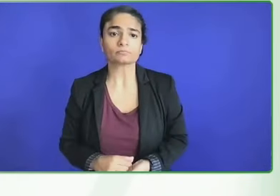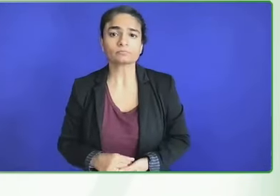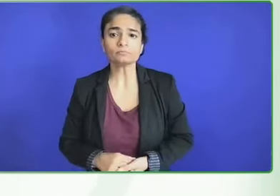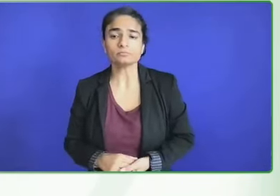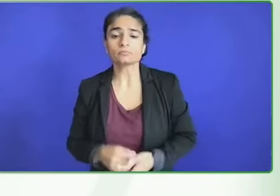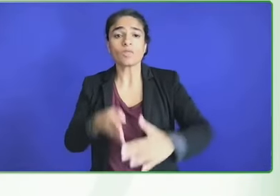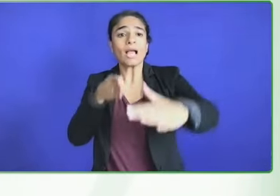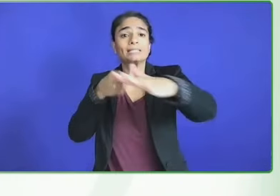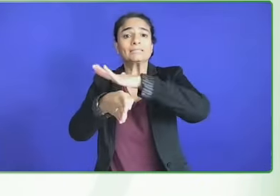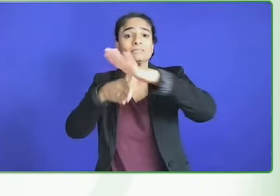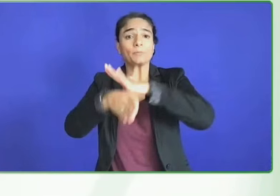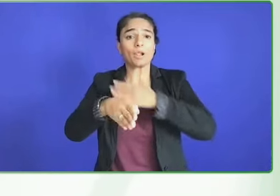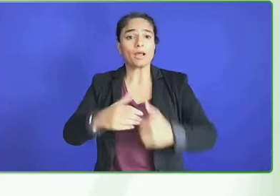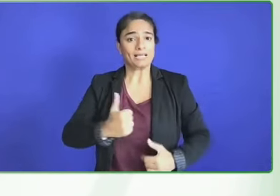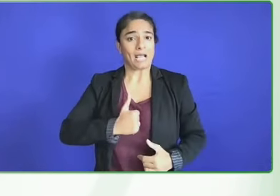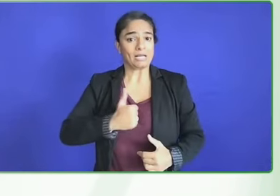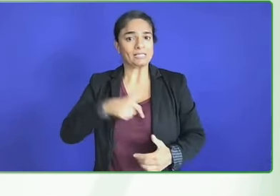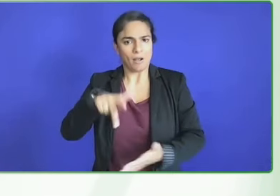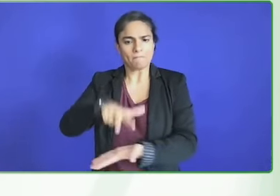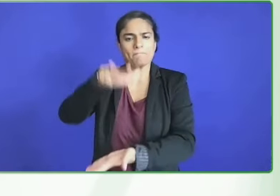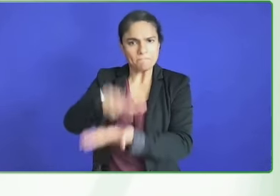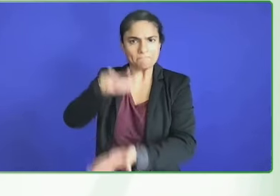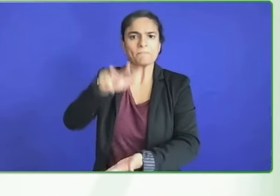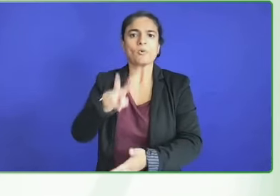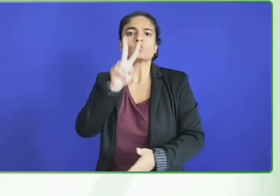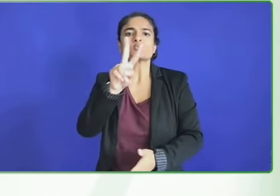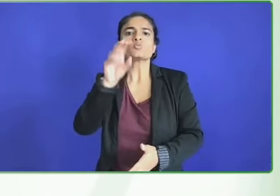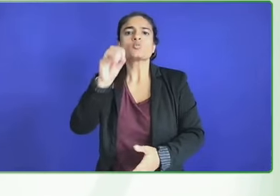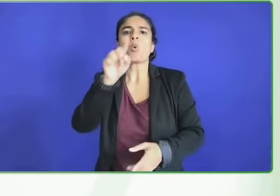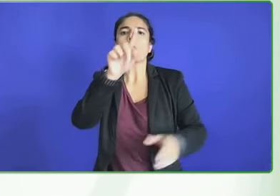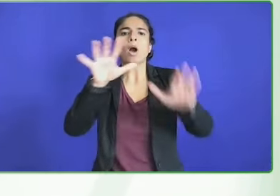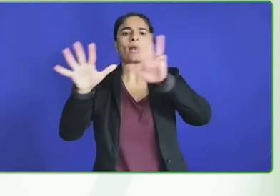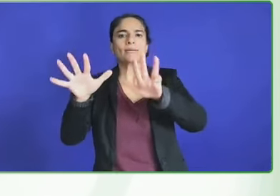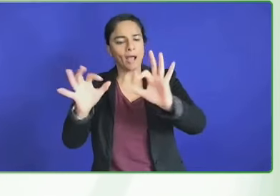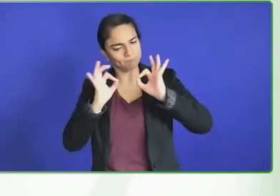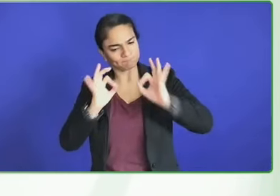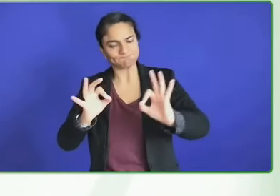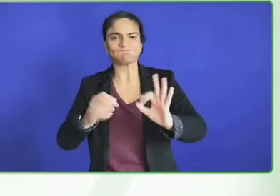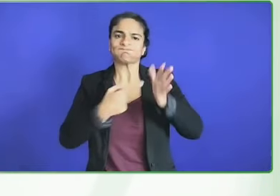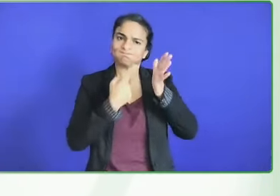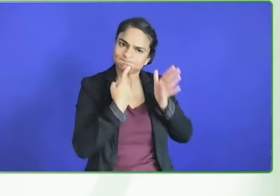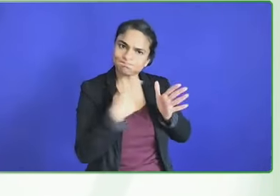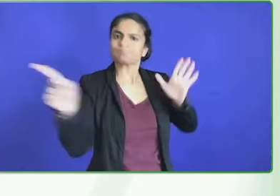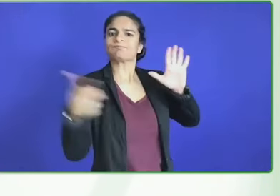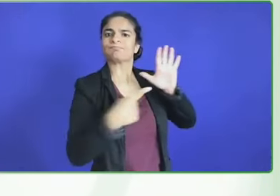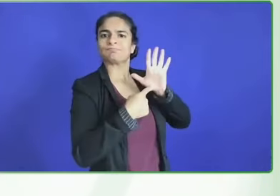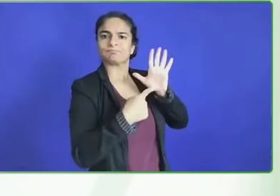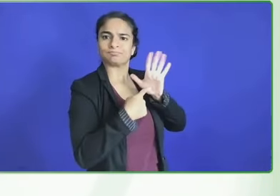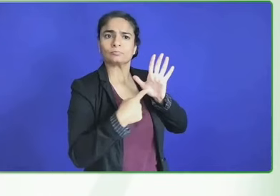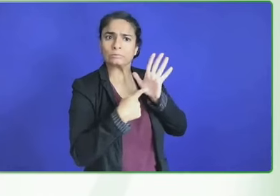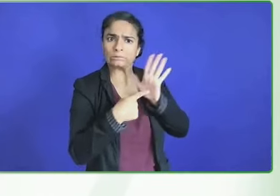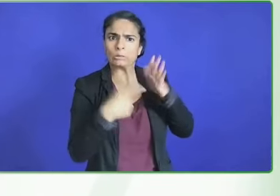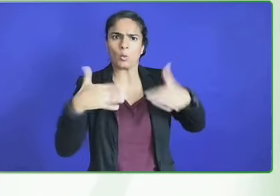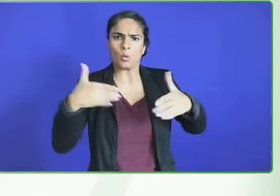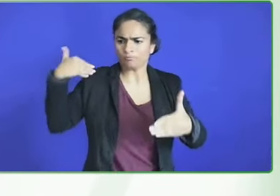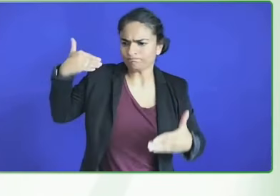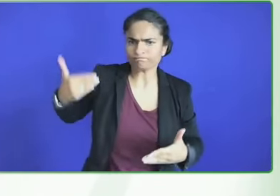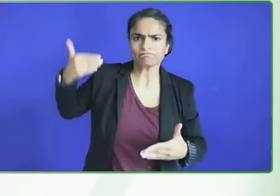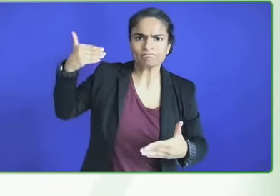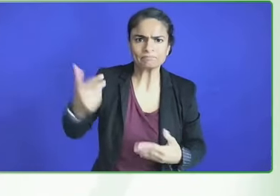Rights Act and reflects Canada's commitments as a state party to the United Nations Convention on the Rights of Persons with